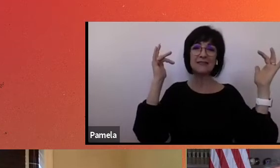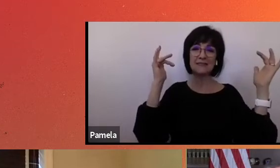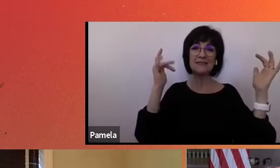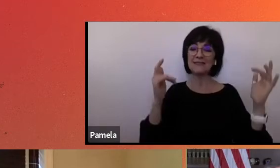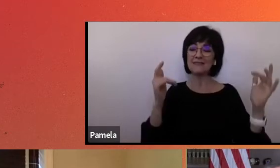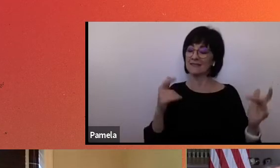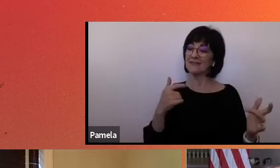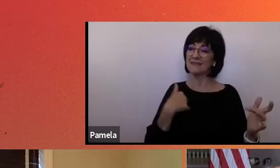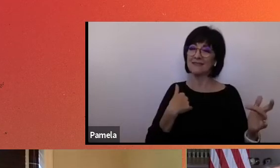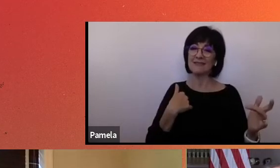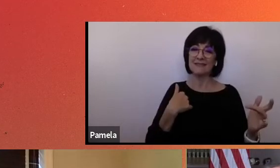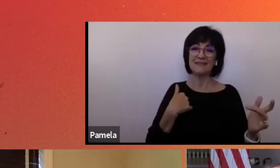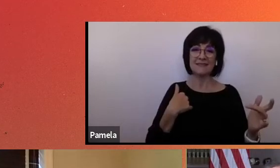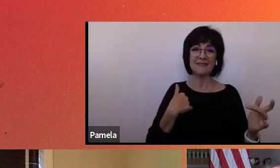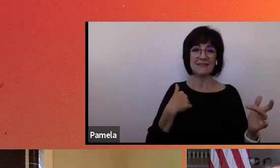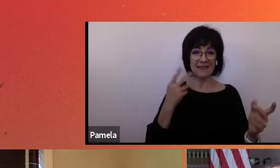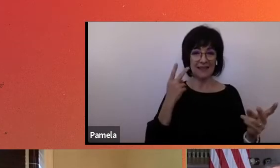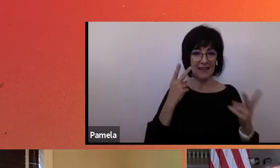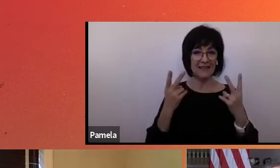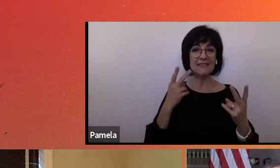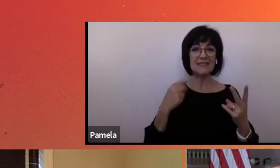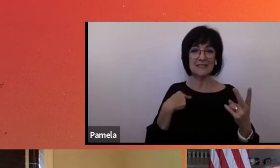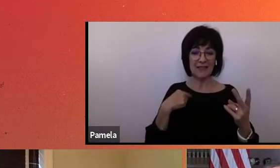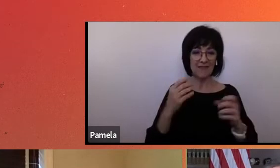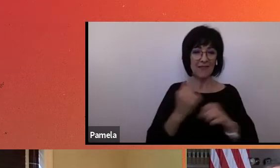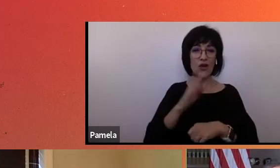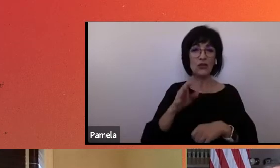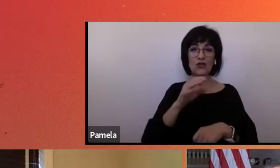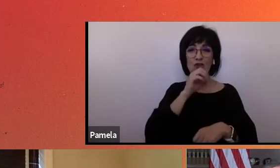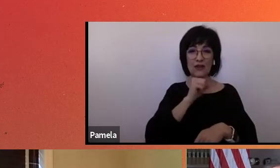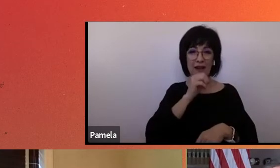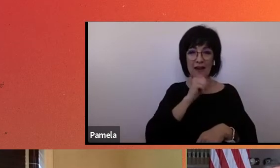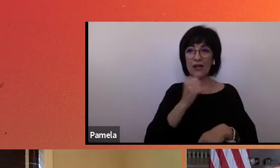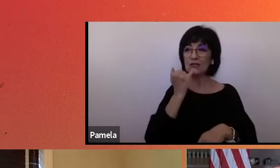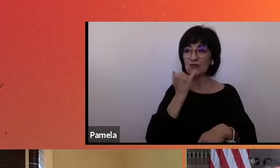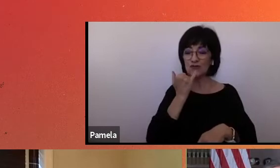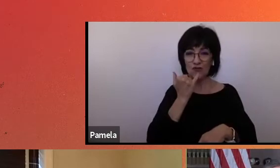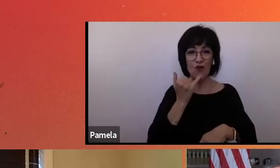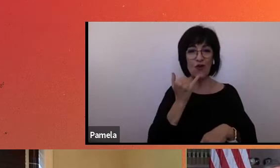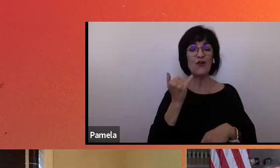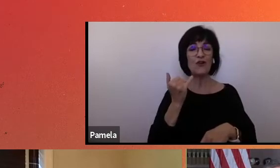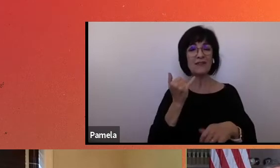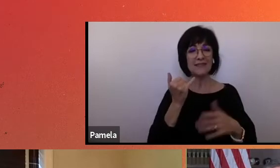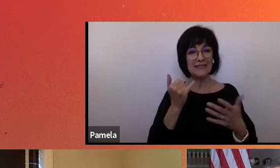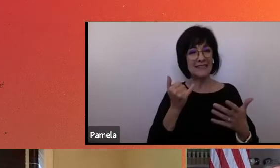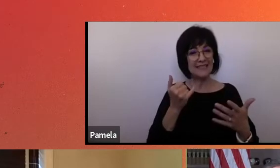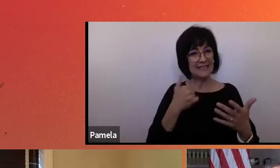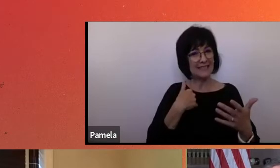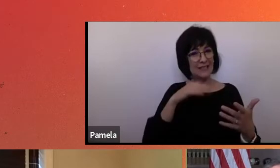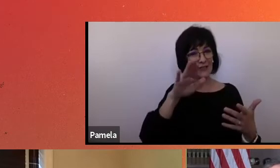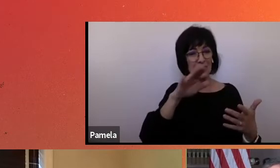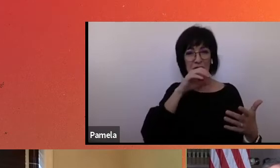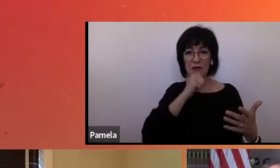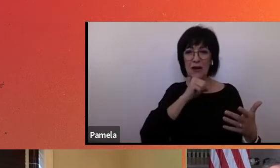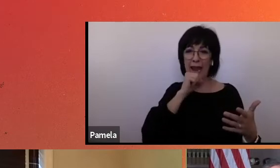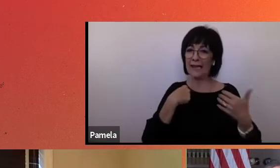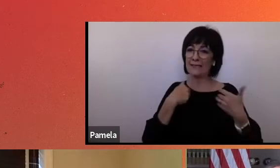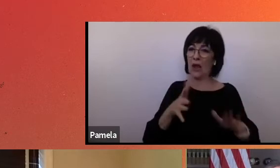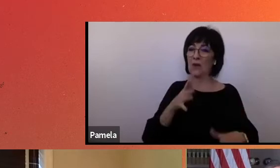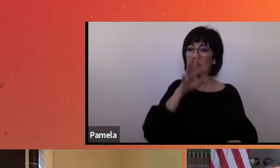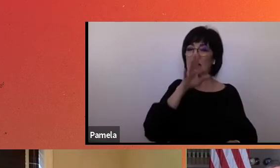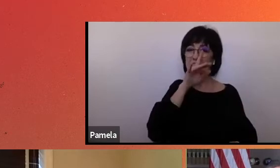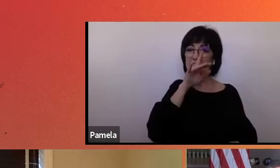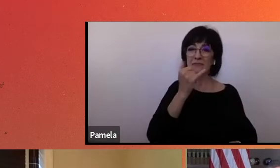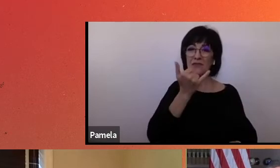times I've gotten your age wrong. Just share your story with us. You know, I've heard you talk about it